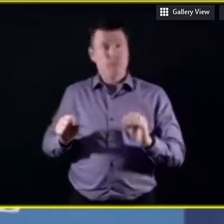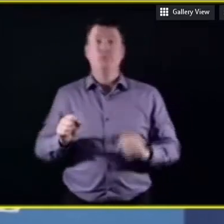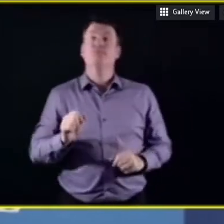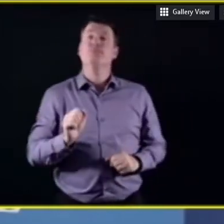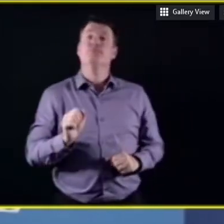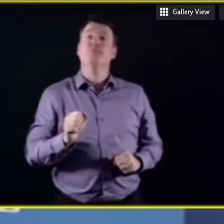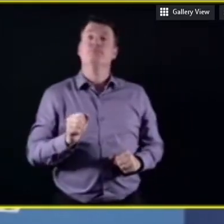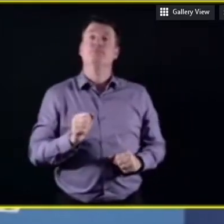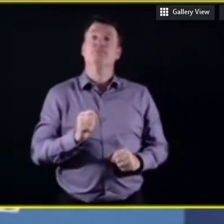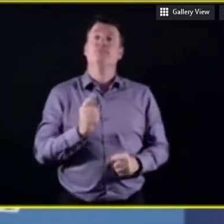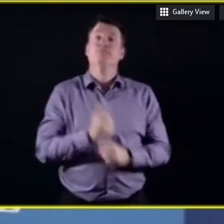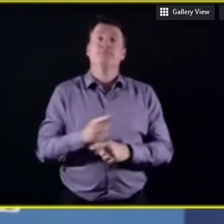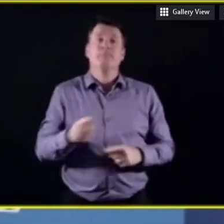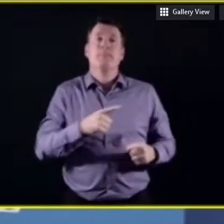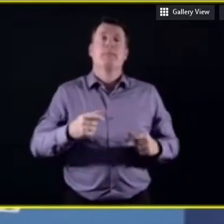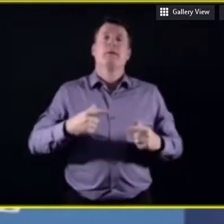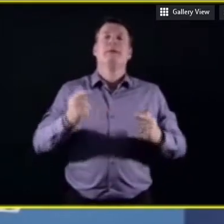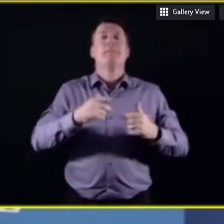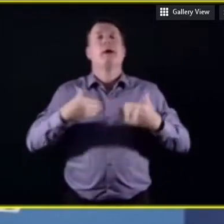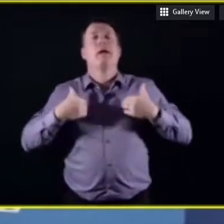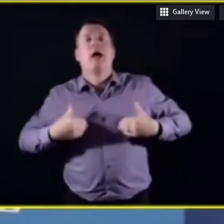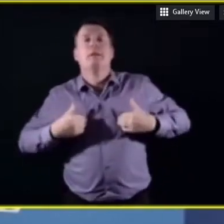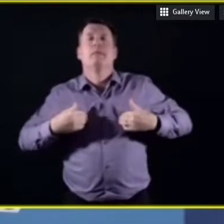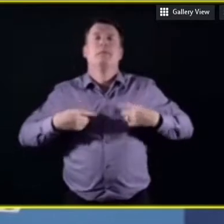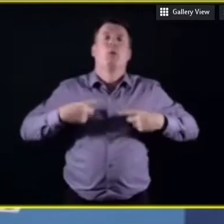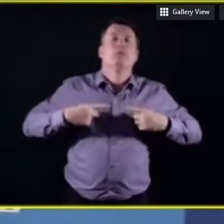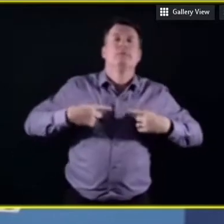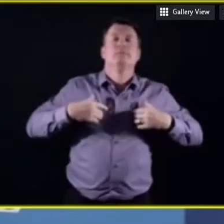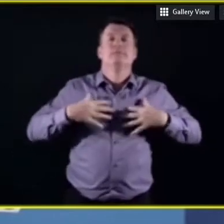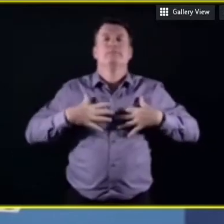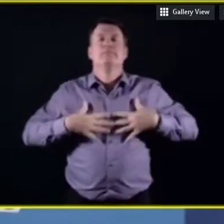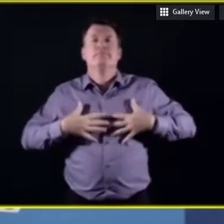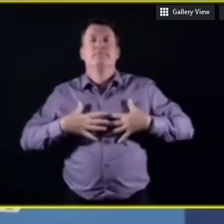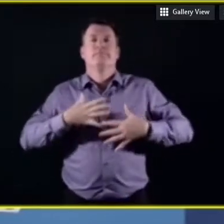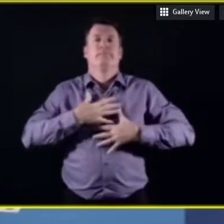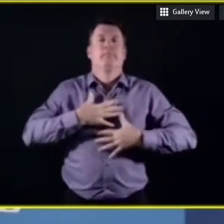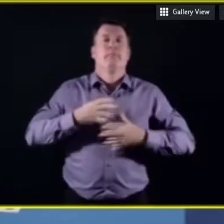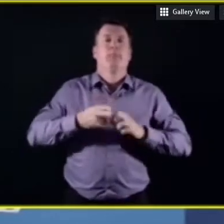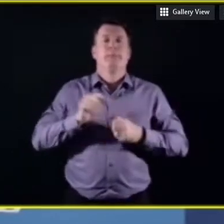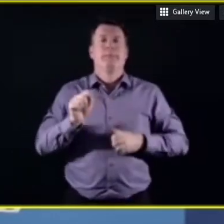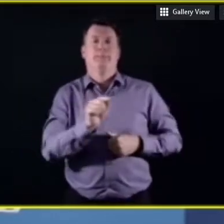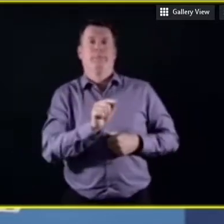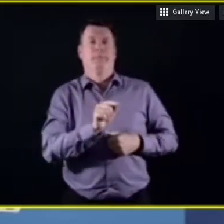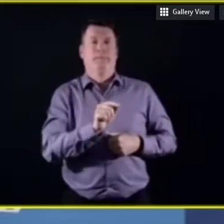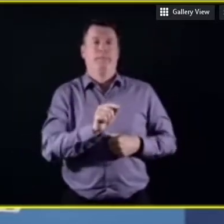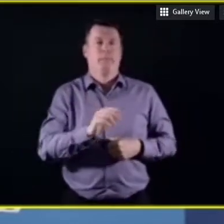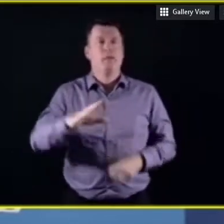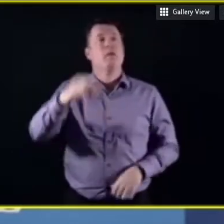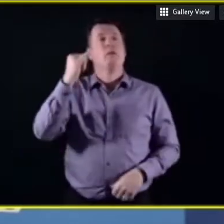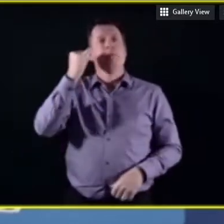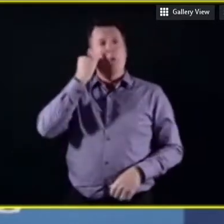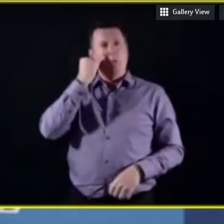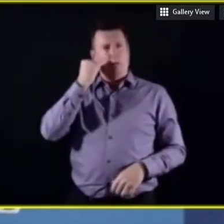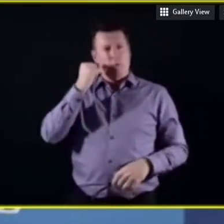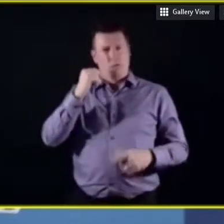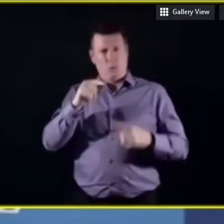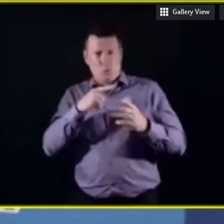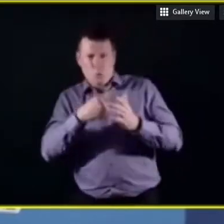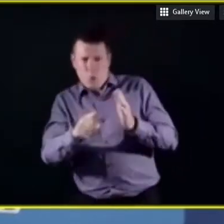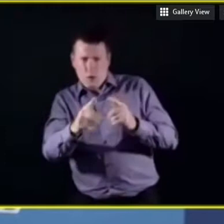the hospital. These are people usually whose oxygen levels are low or are having really